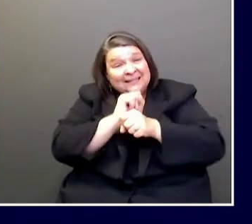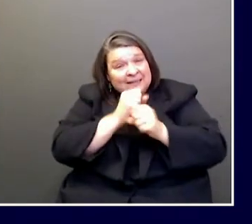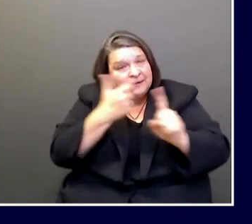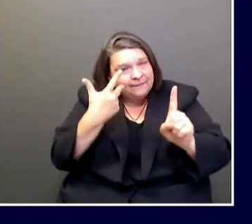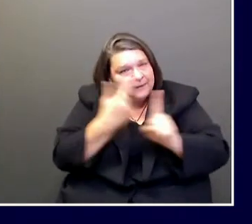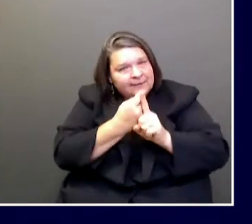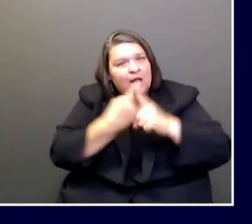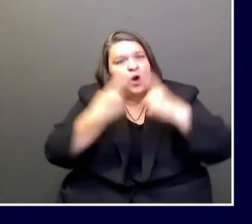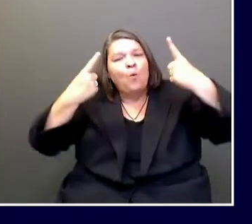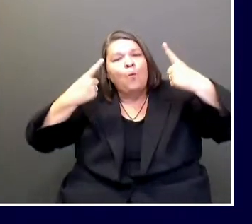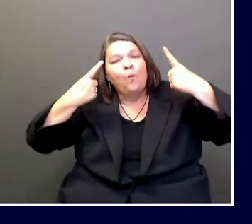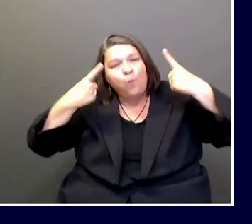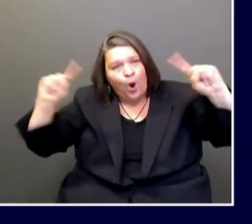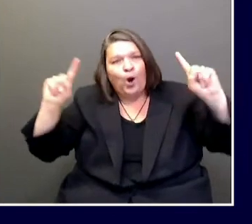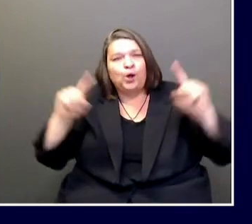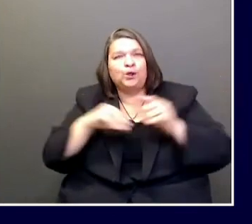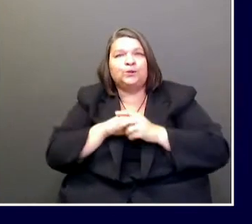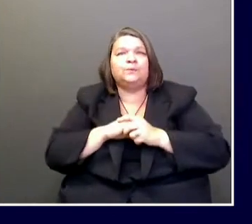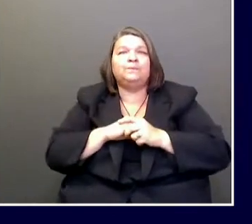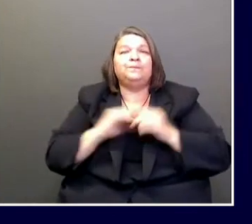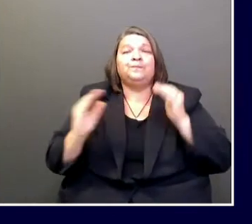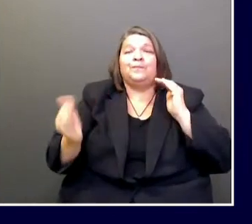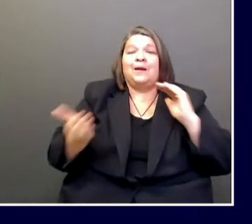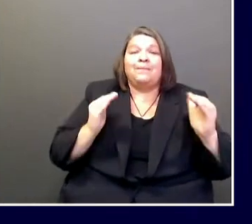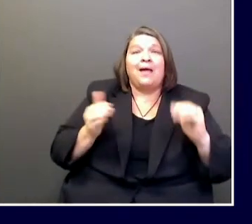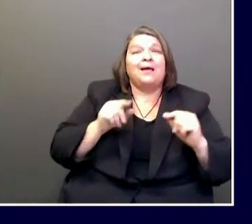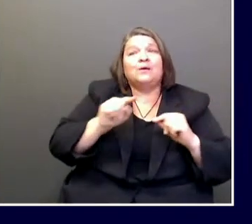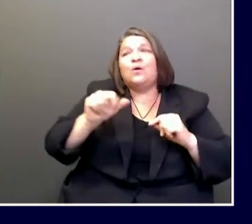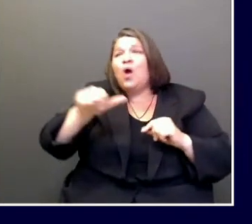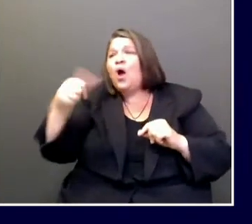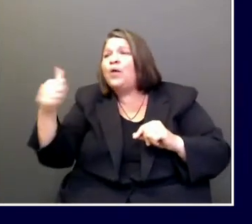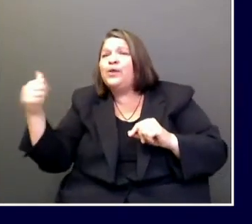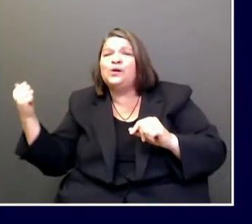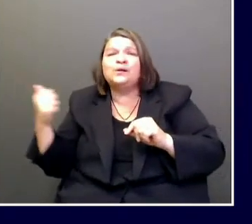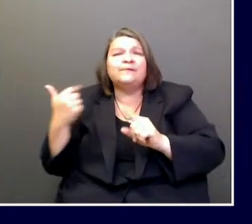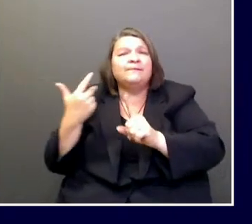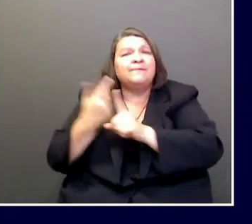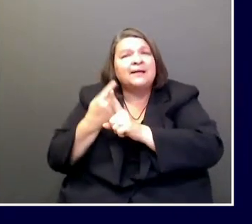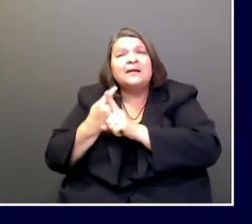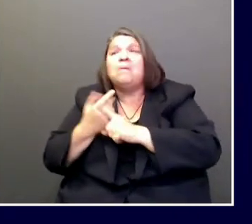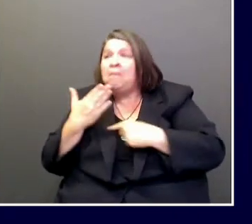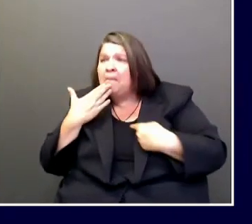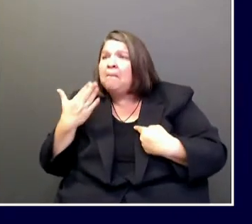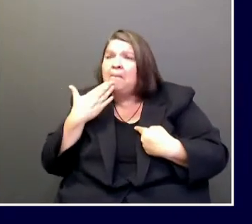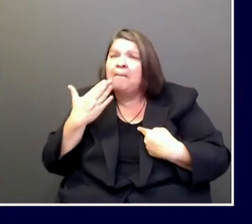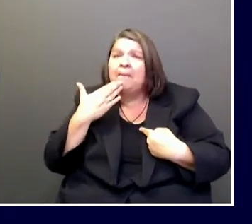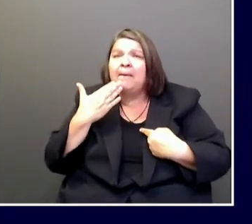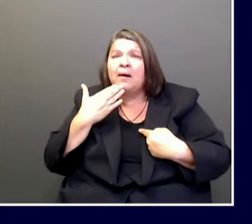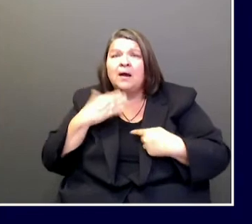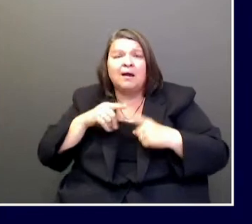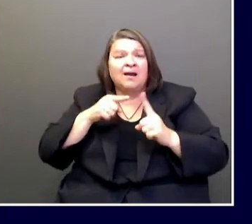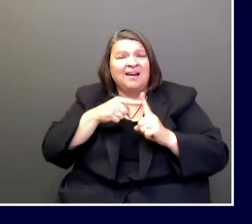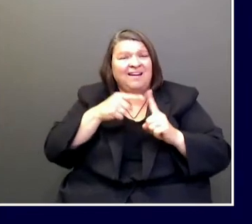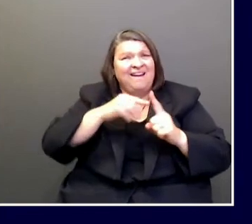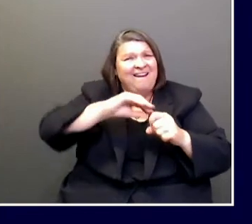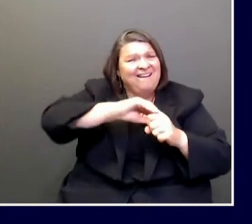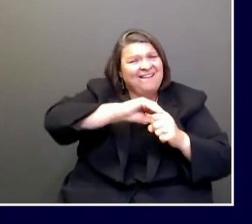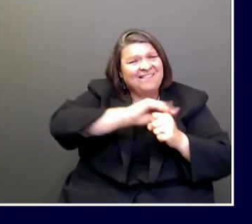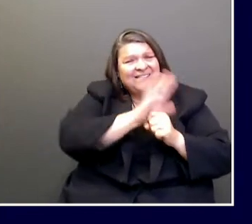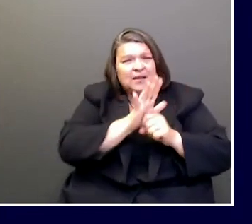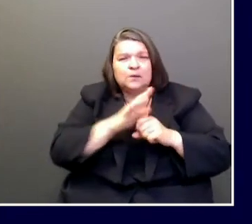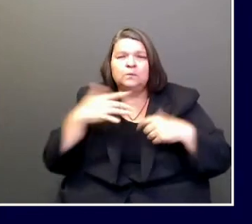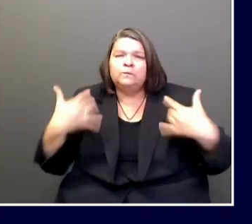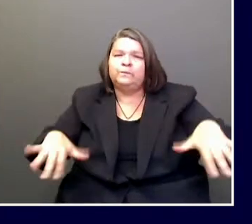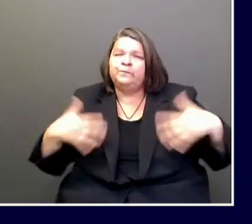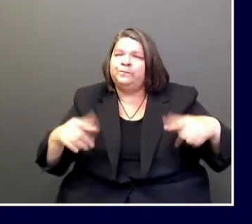different types of vaccines. It is very safe. We have now real world experience coupled with the studies that went